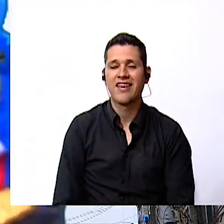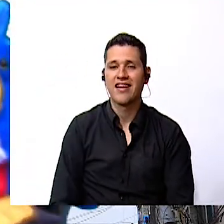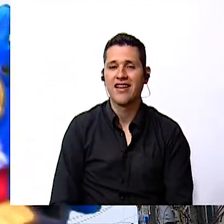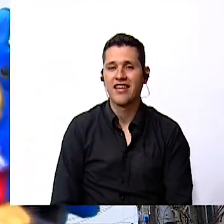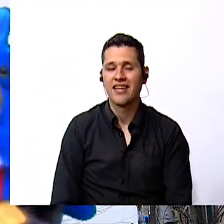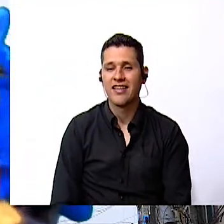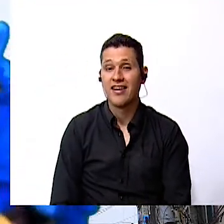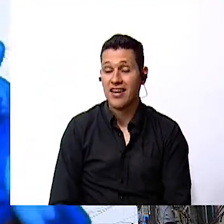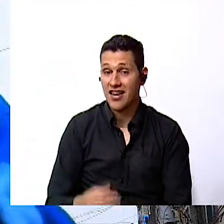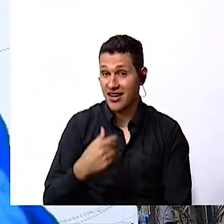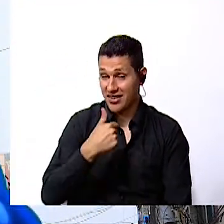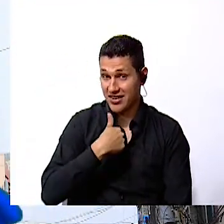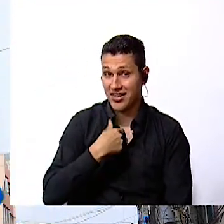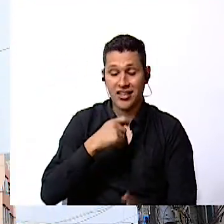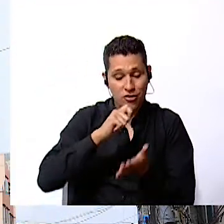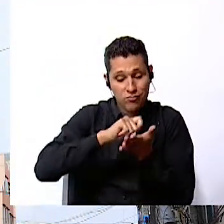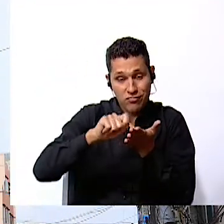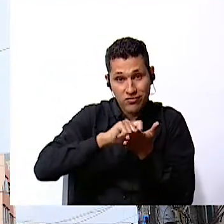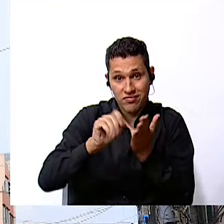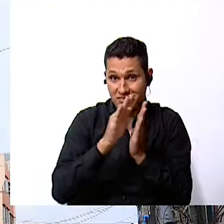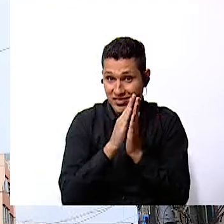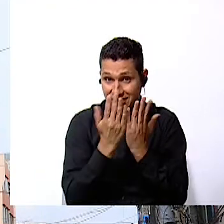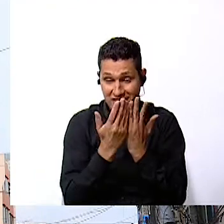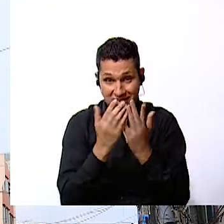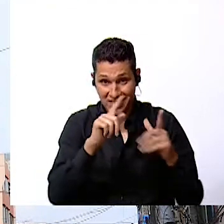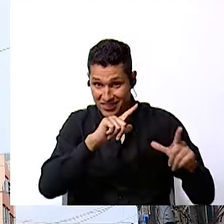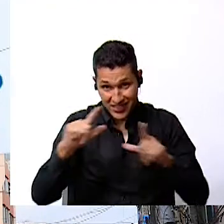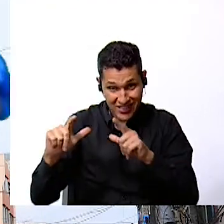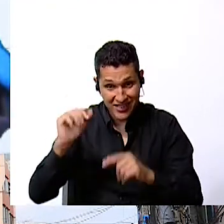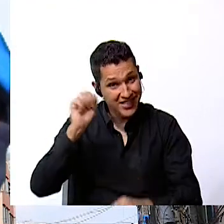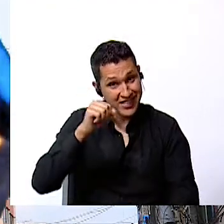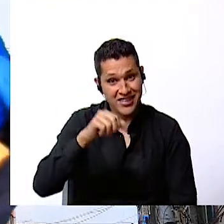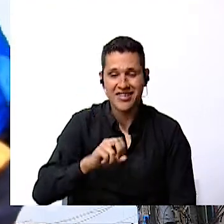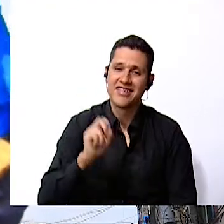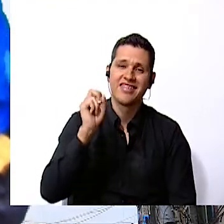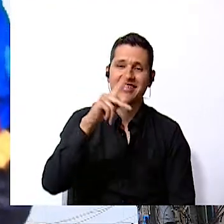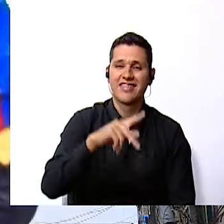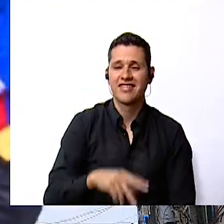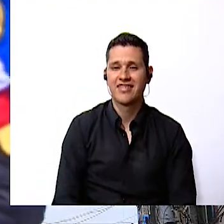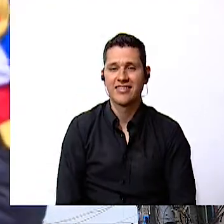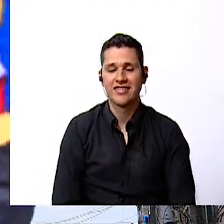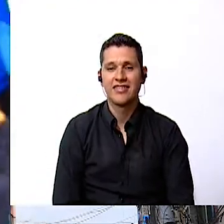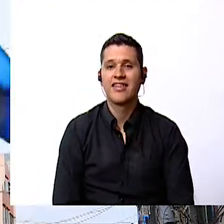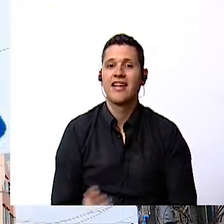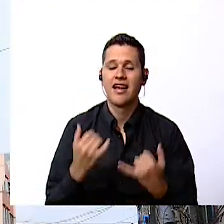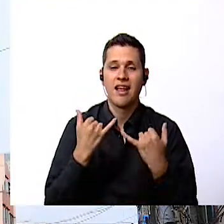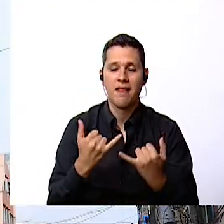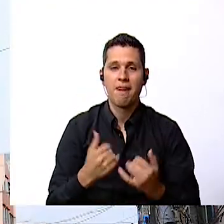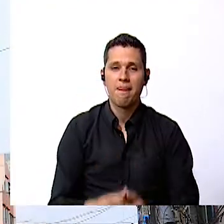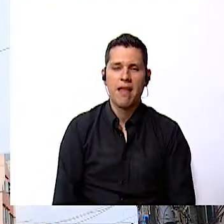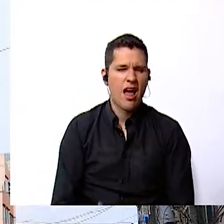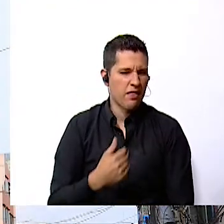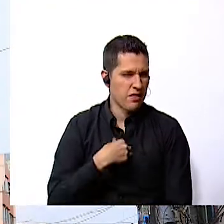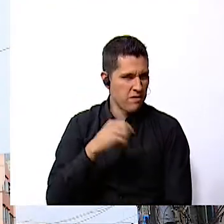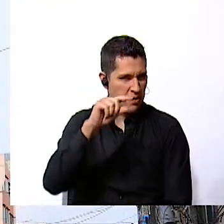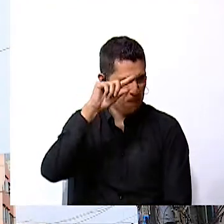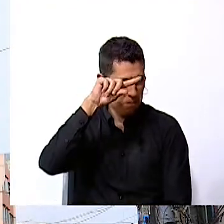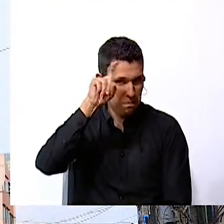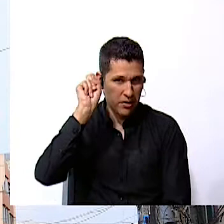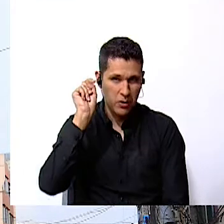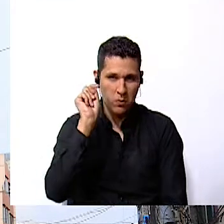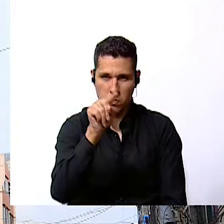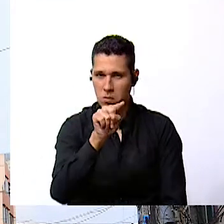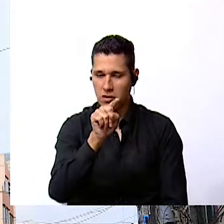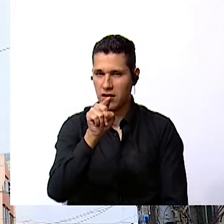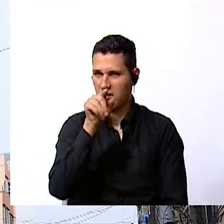your pencil ready and your notebook ready? Yes? Okay. Now, I have a question for you at